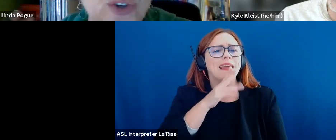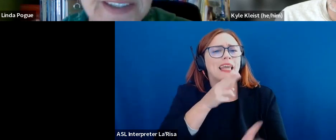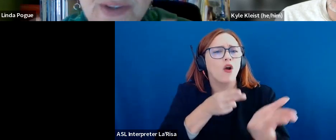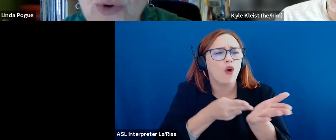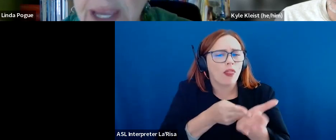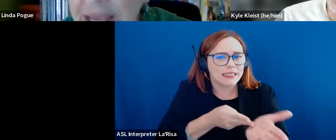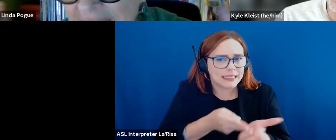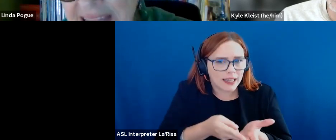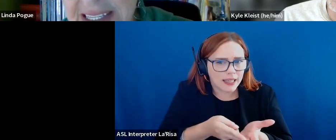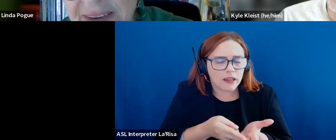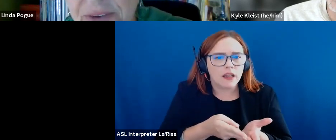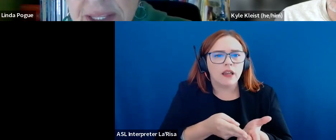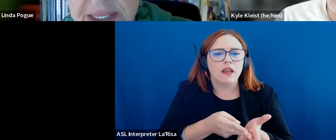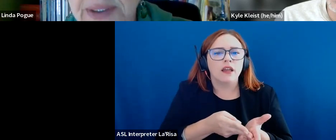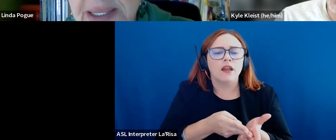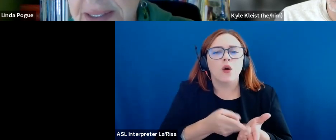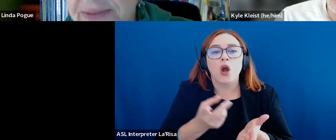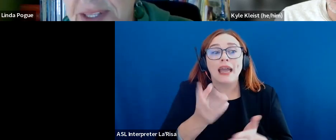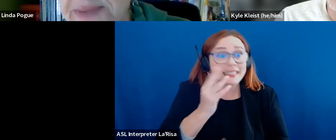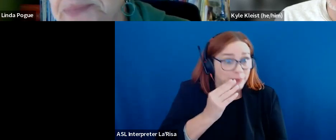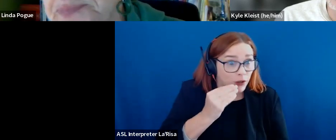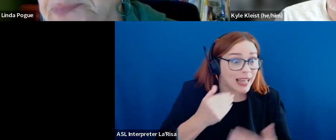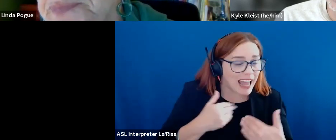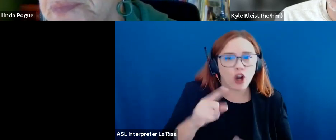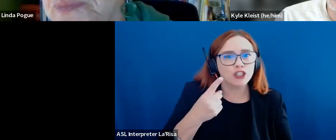this or you're just talking. It's a Right, different. absolutely.